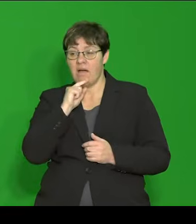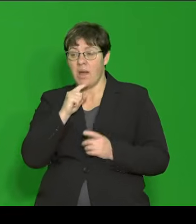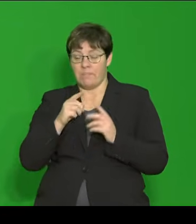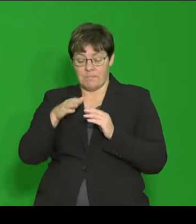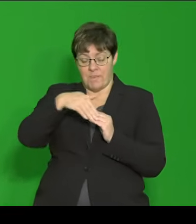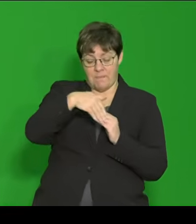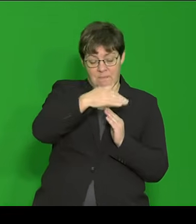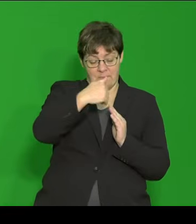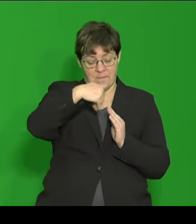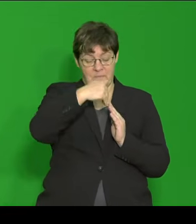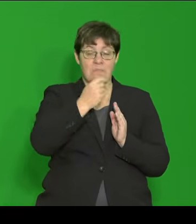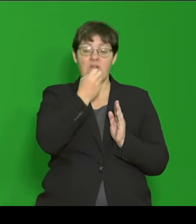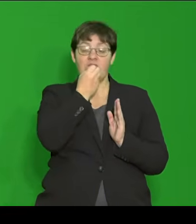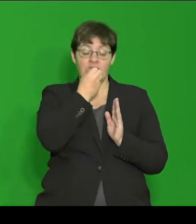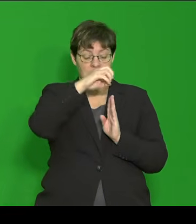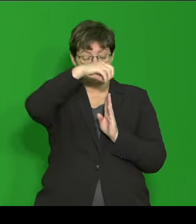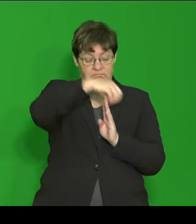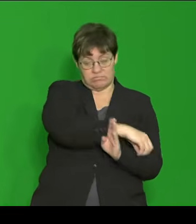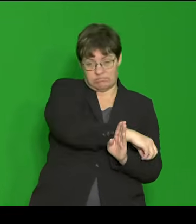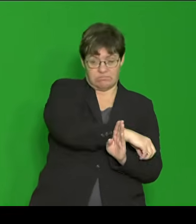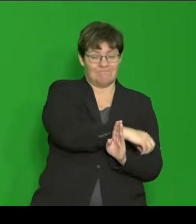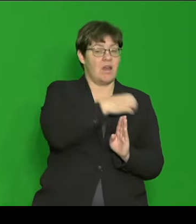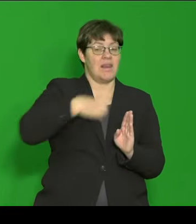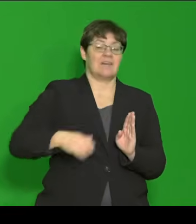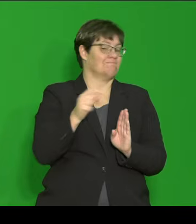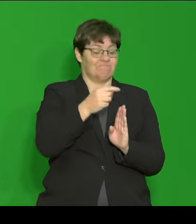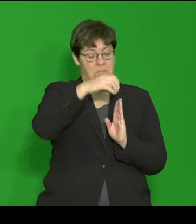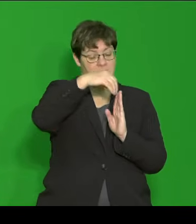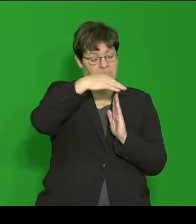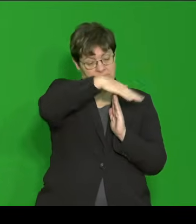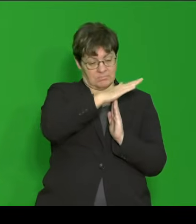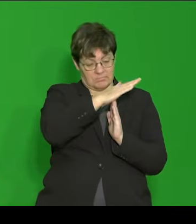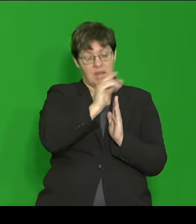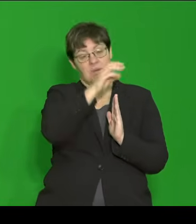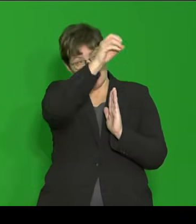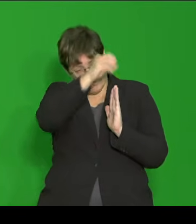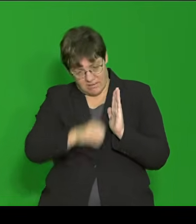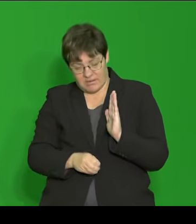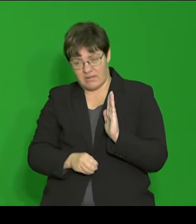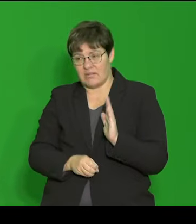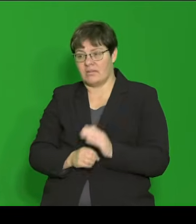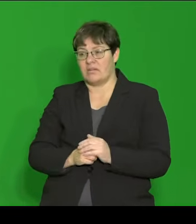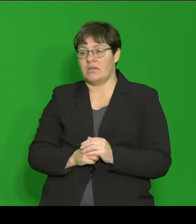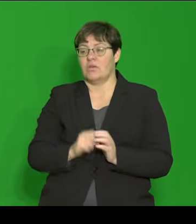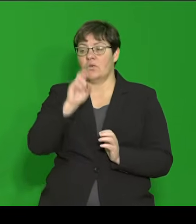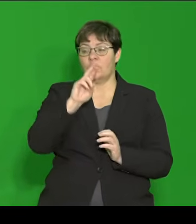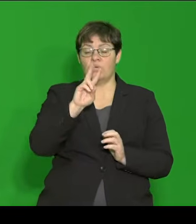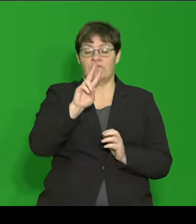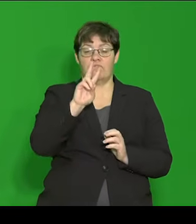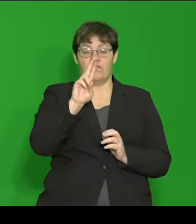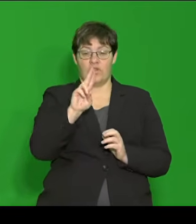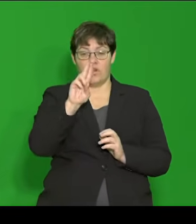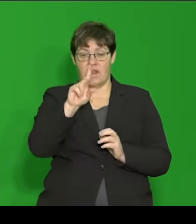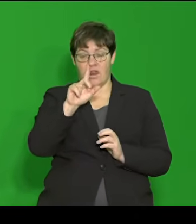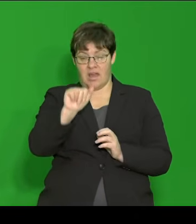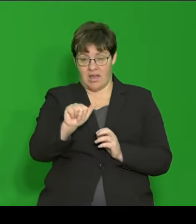prevents the bolus, which is that ball of food, entering the trachea, while the uvula, which is the flap that